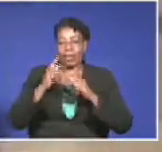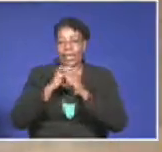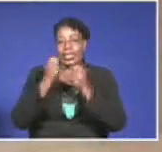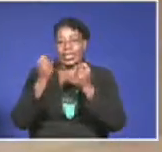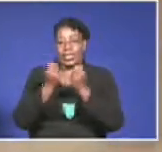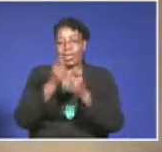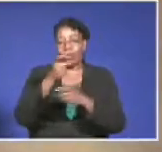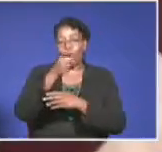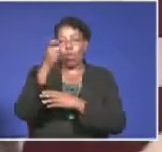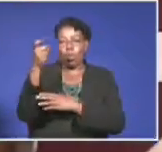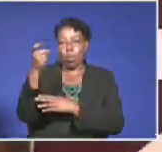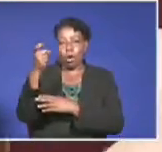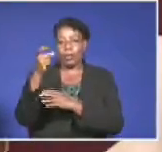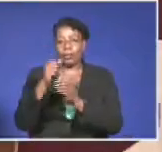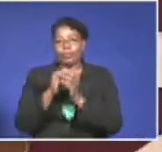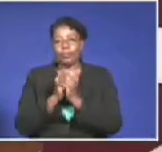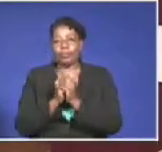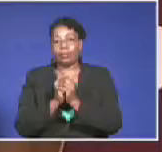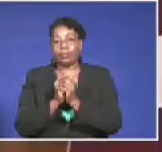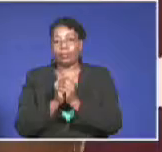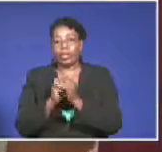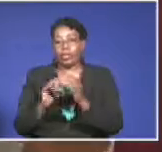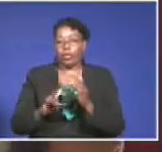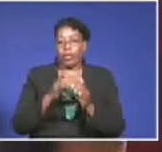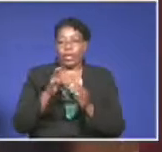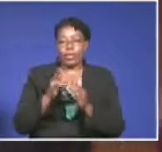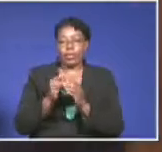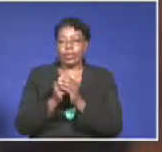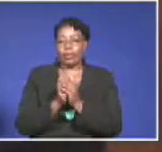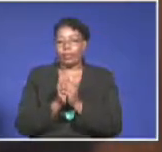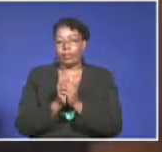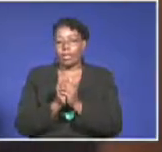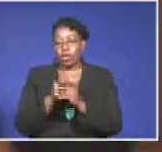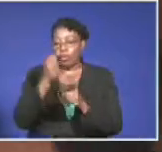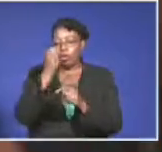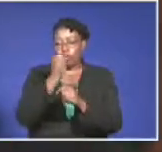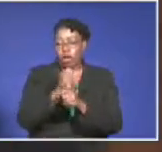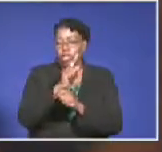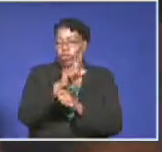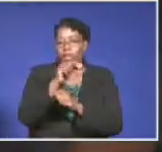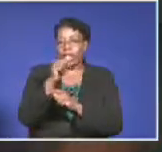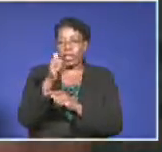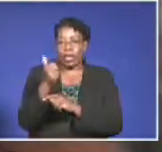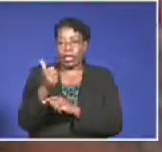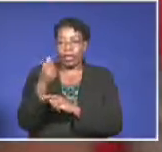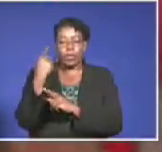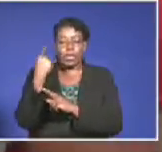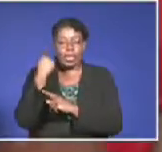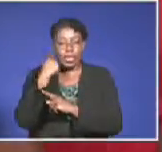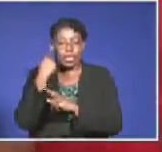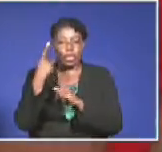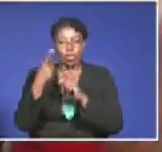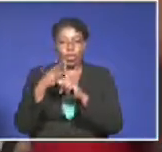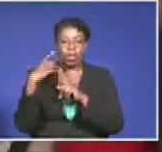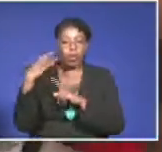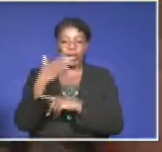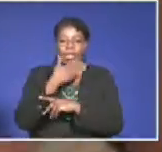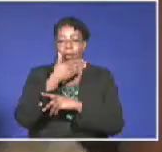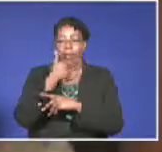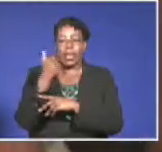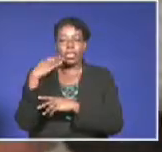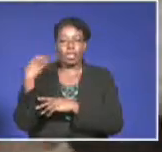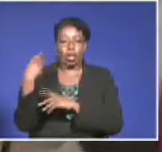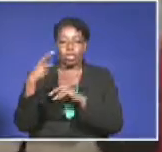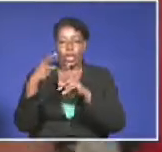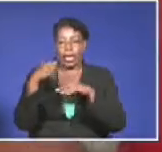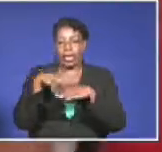team won the championship. We just continue to develop, and we trust one another, and we listen to our coaches. We got the best coaches in the Bahamas. Hats off to